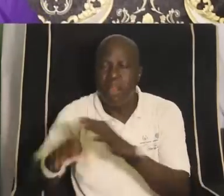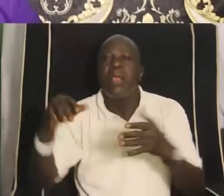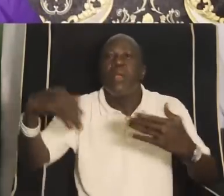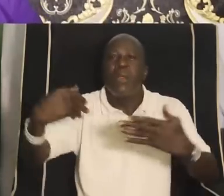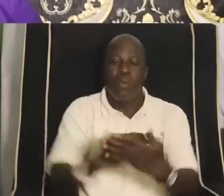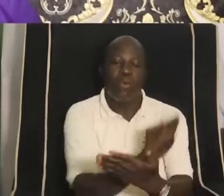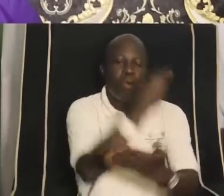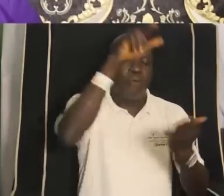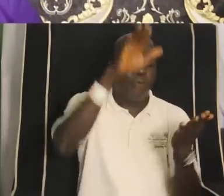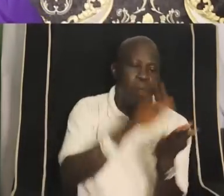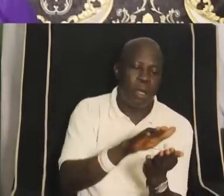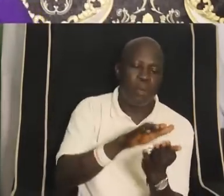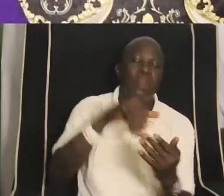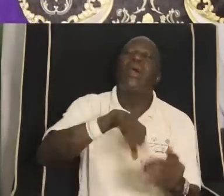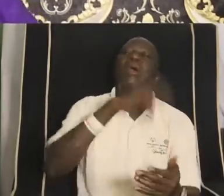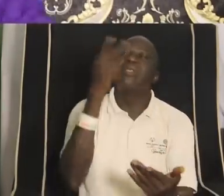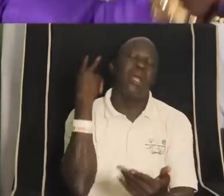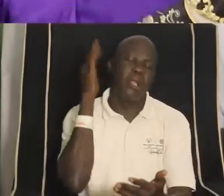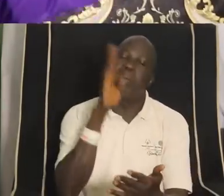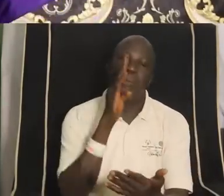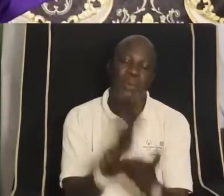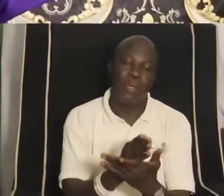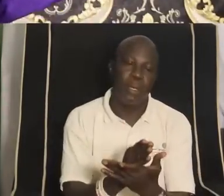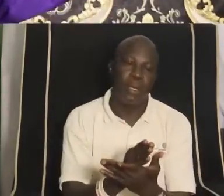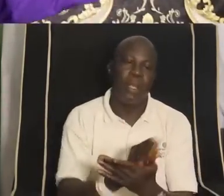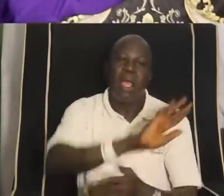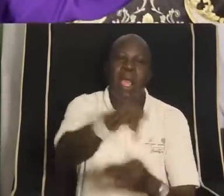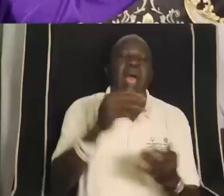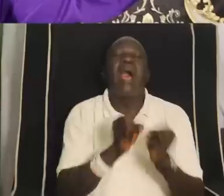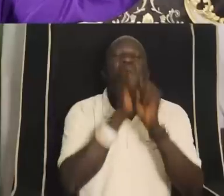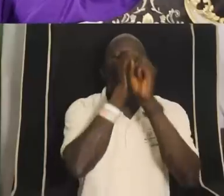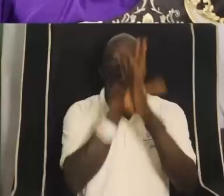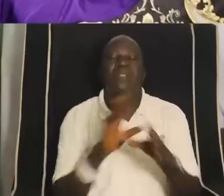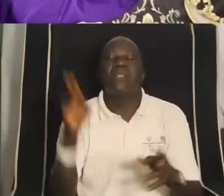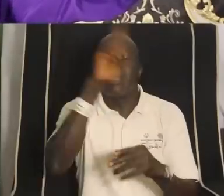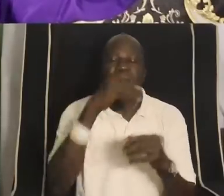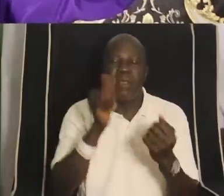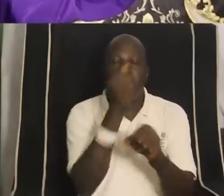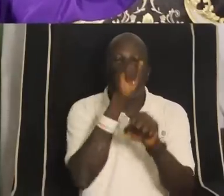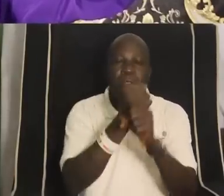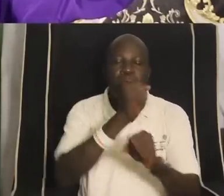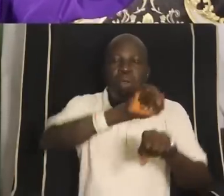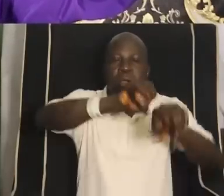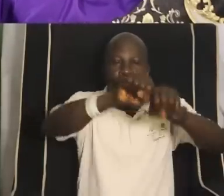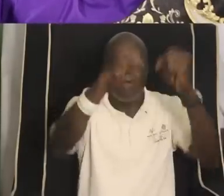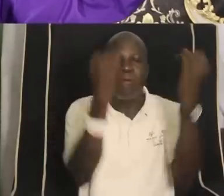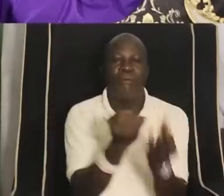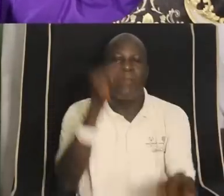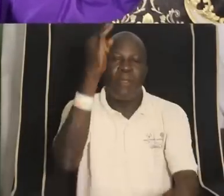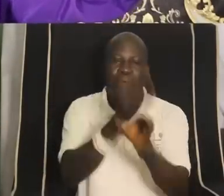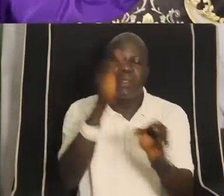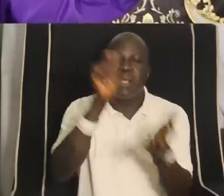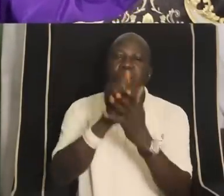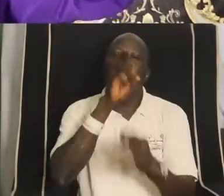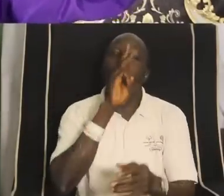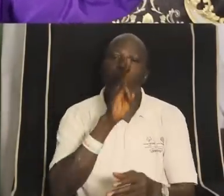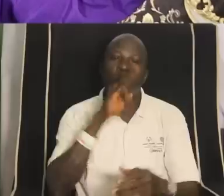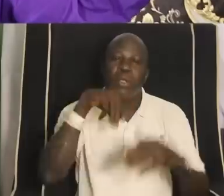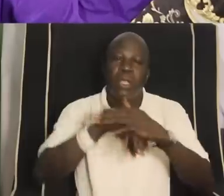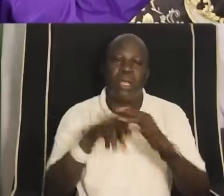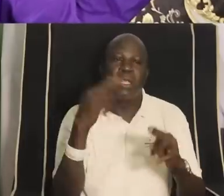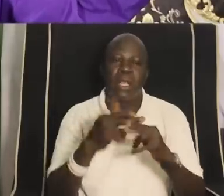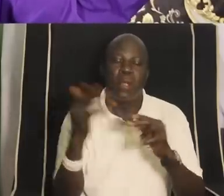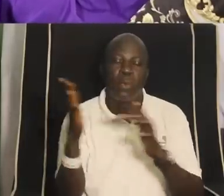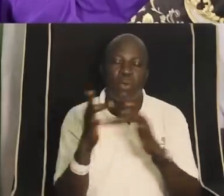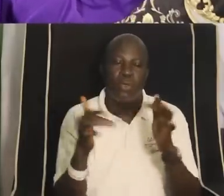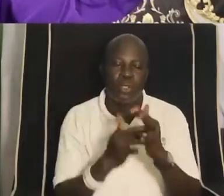Lamb. Ben, so shall it be. As I fire your silver of faith. And the water.